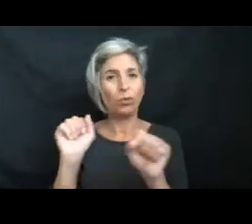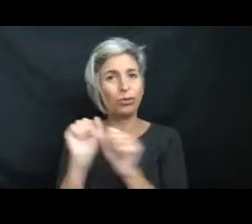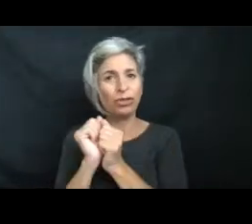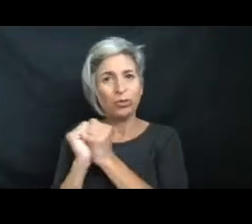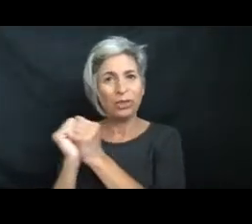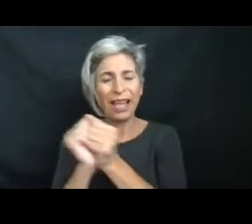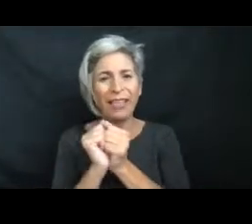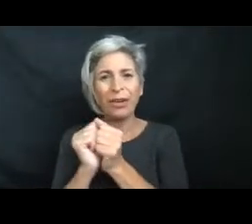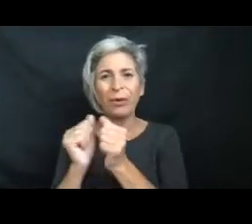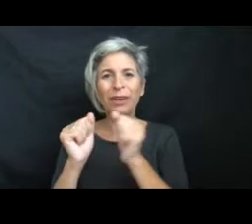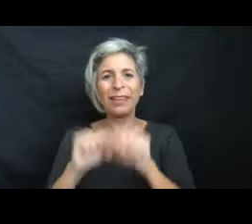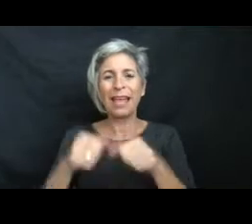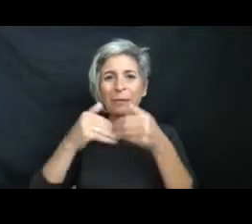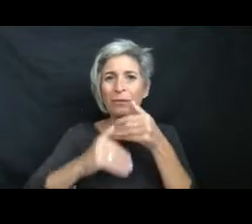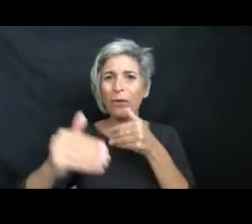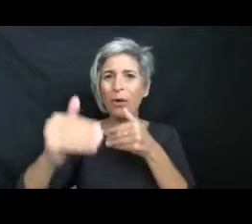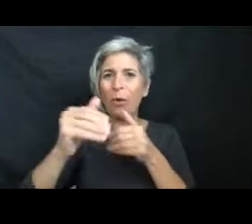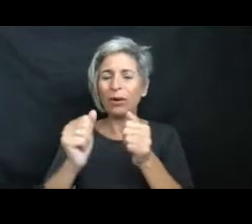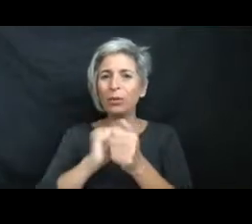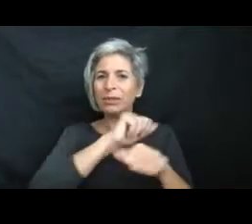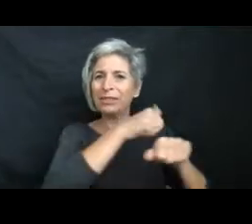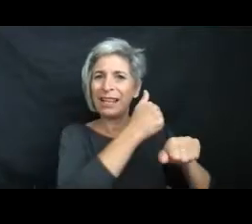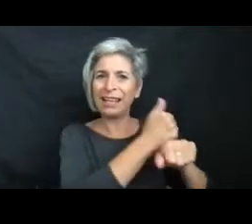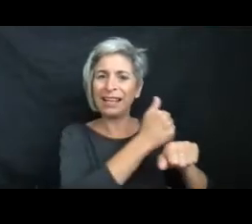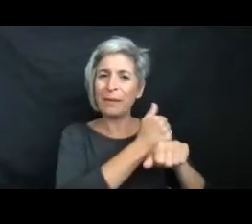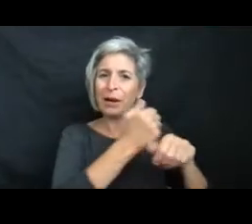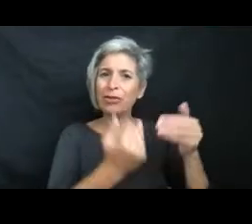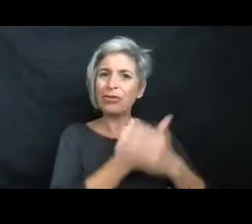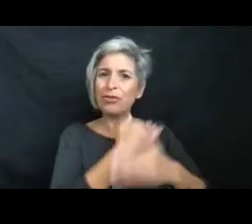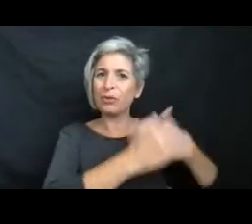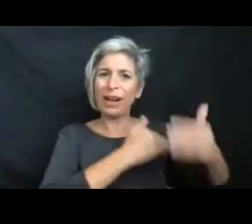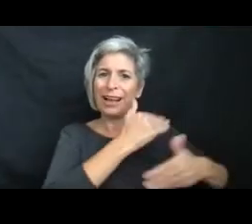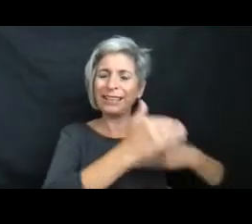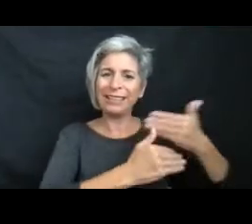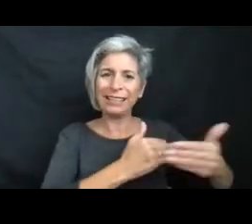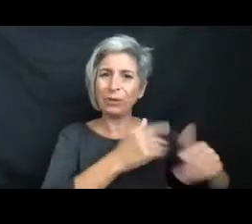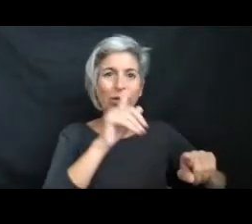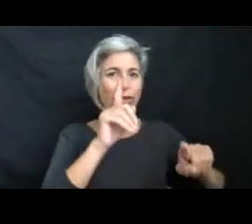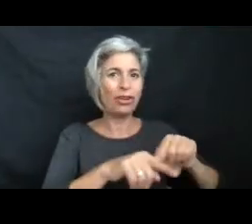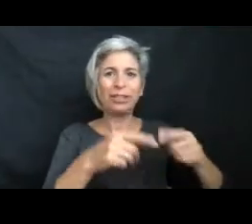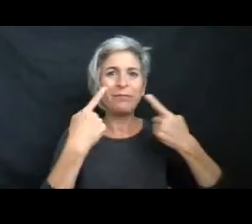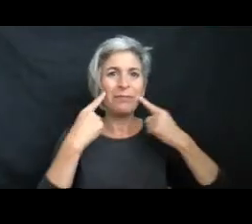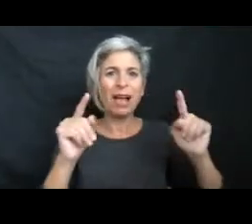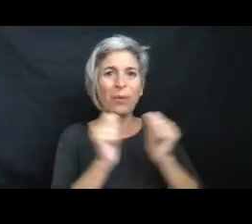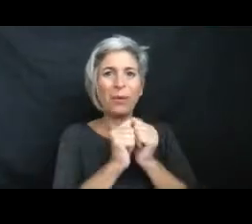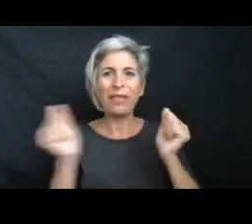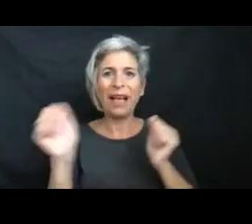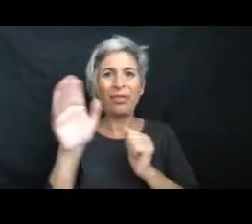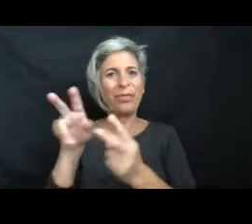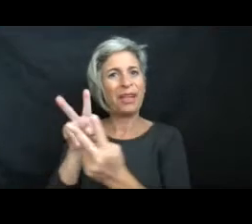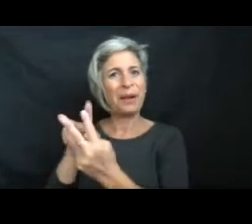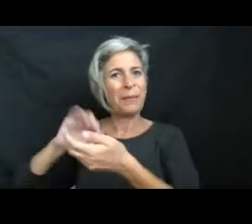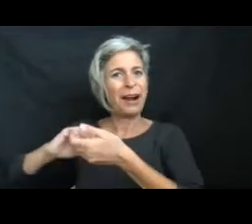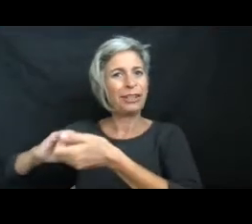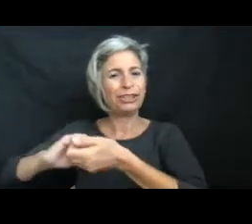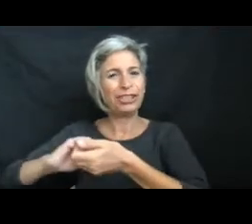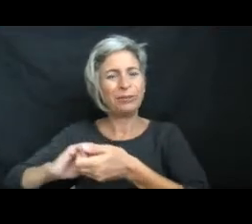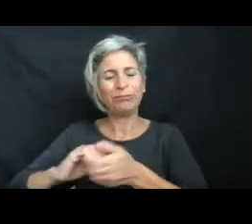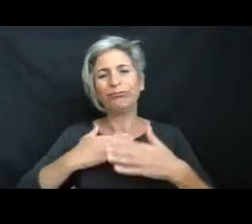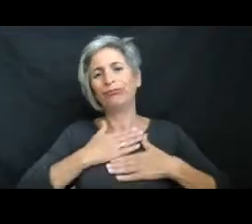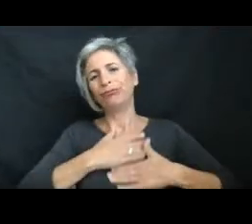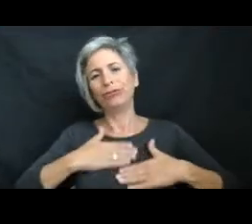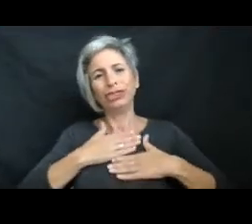forward with our implementation as quickly as we did without their partnership. And we greatly appreciate all the hard work